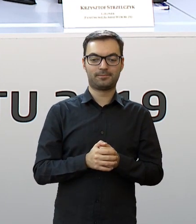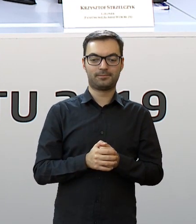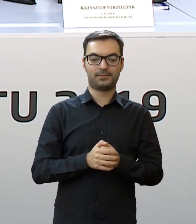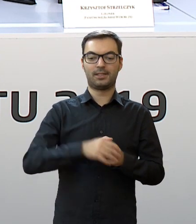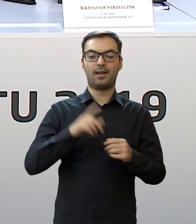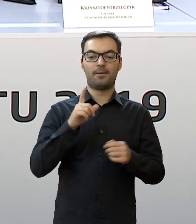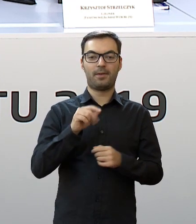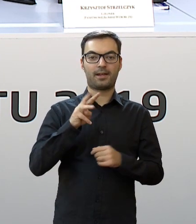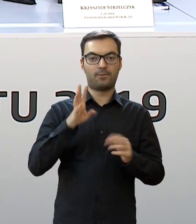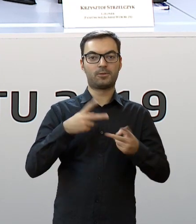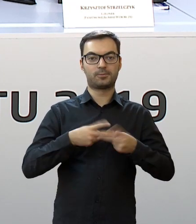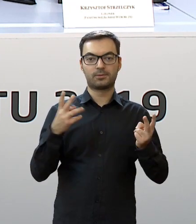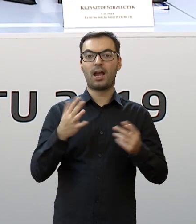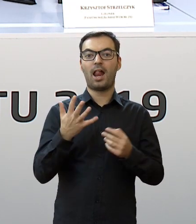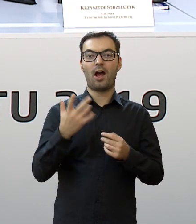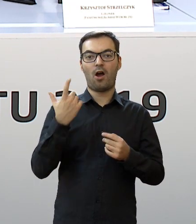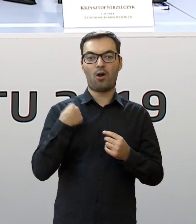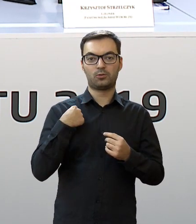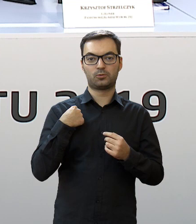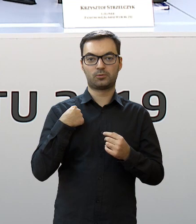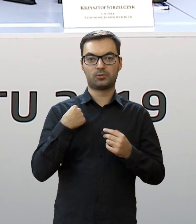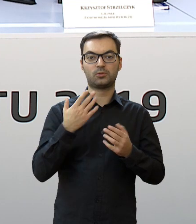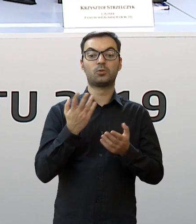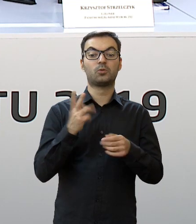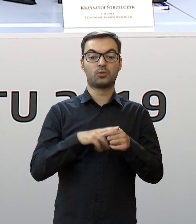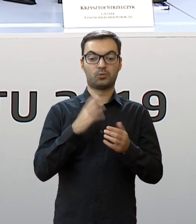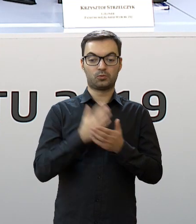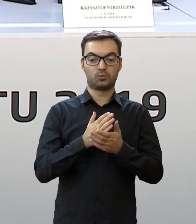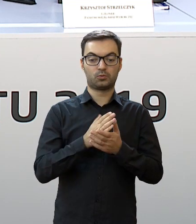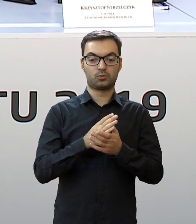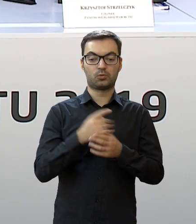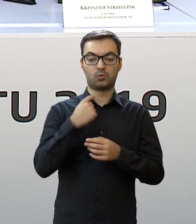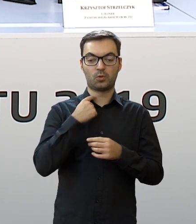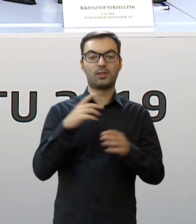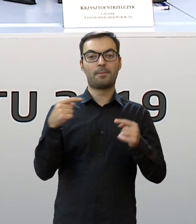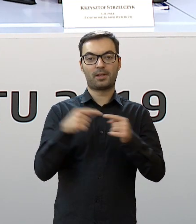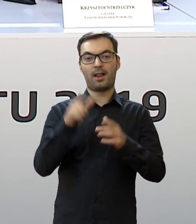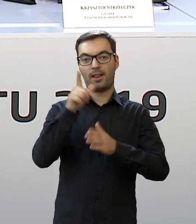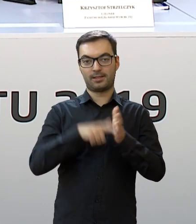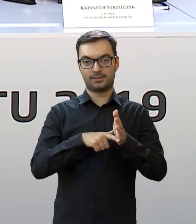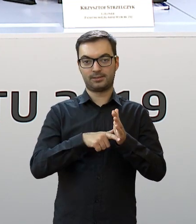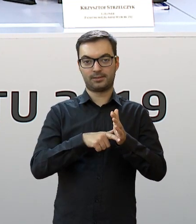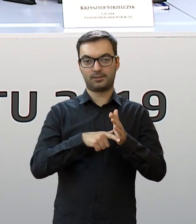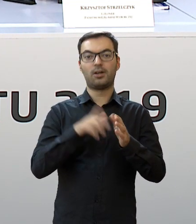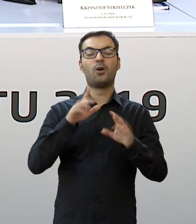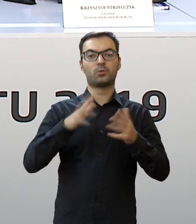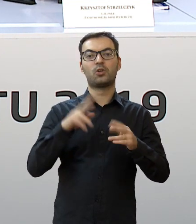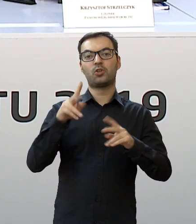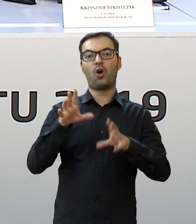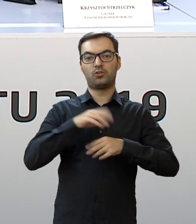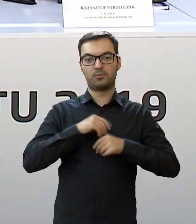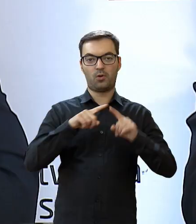this is a great anniversary for democracy. You could call it the Olympics of democracy.